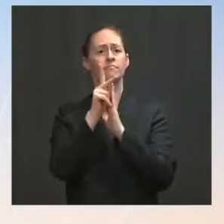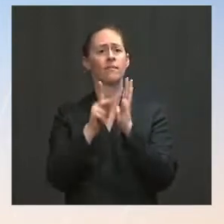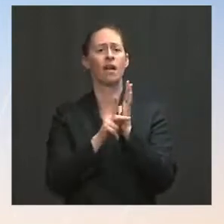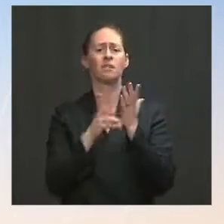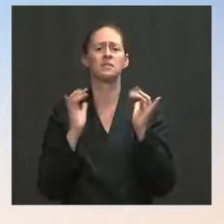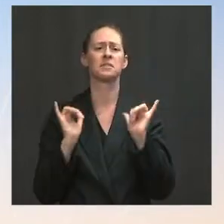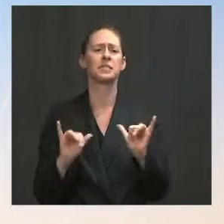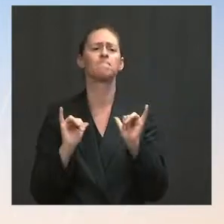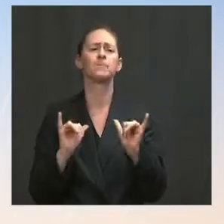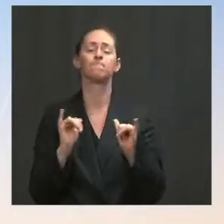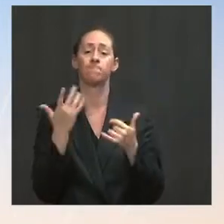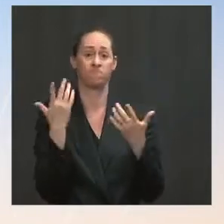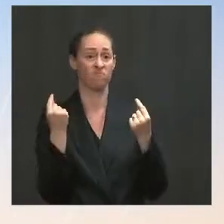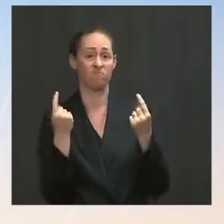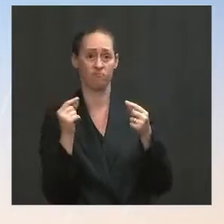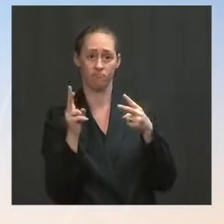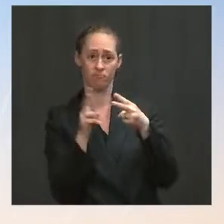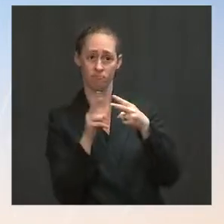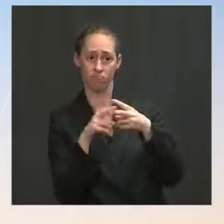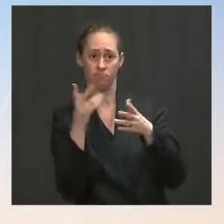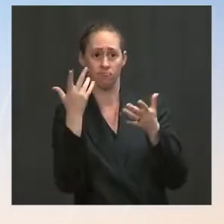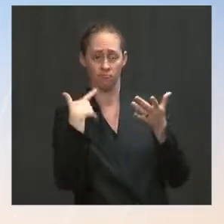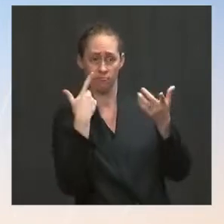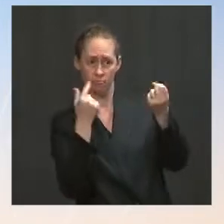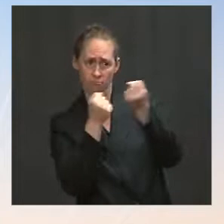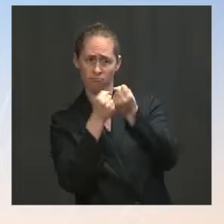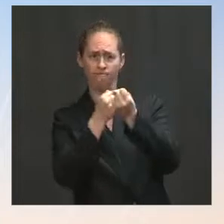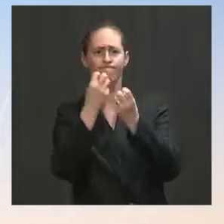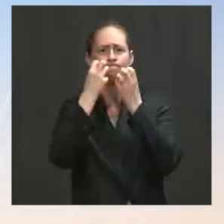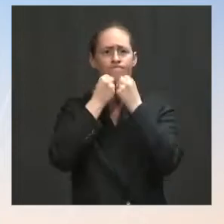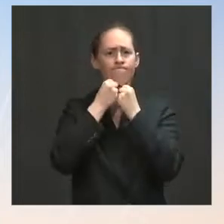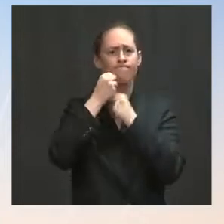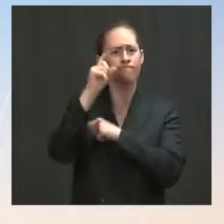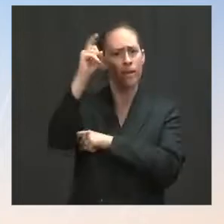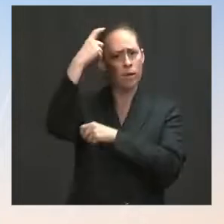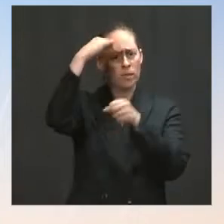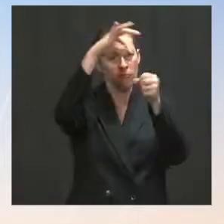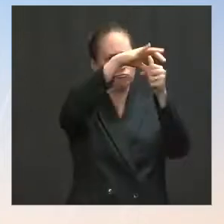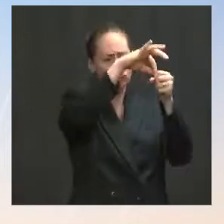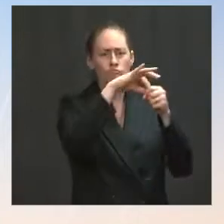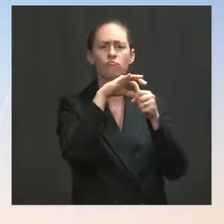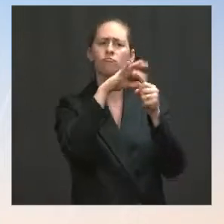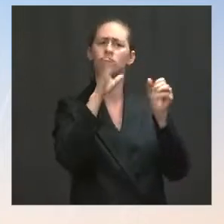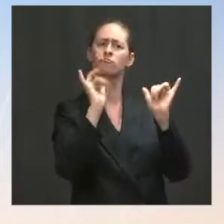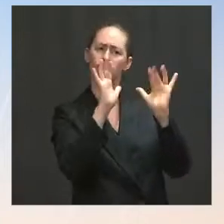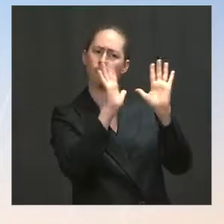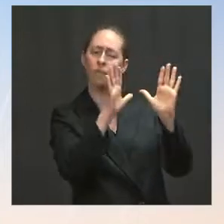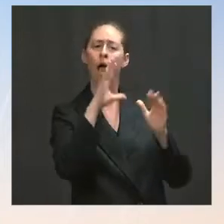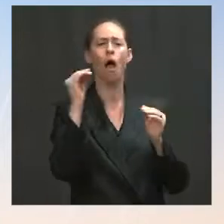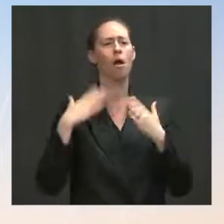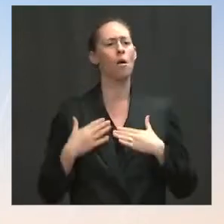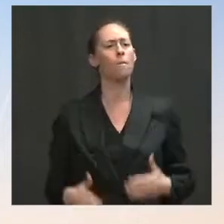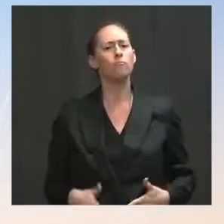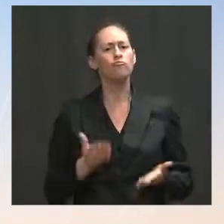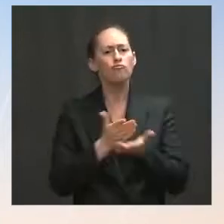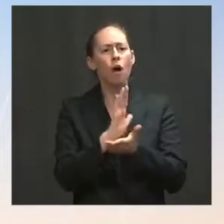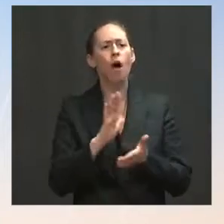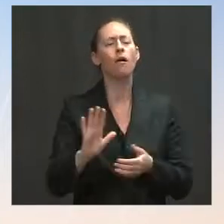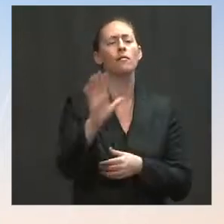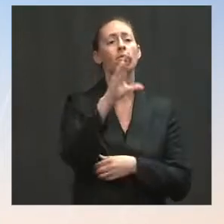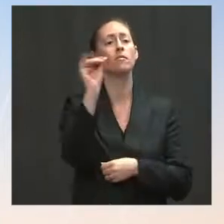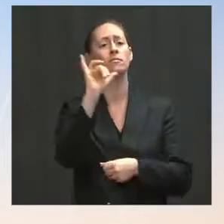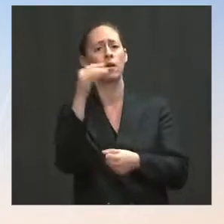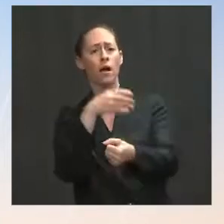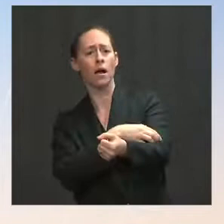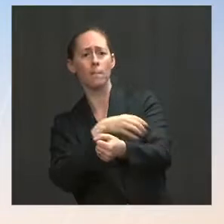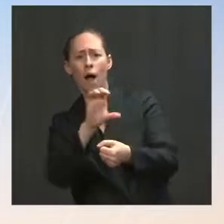First, support for democracy and human rights, which is going to continue to be at the core of our efforts through empowering the Cuban people to determine their own future.